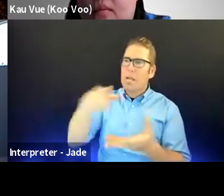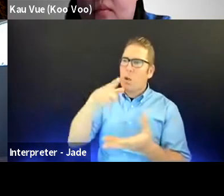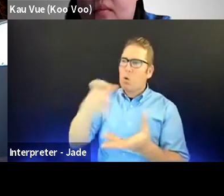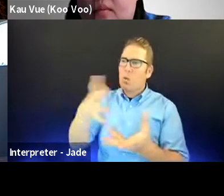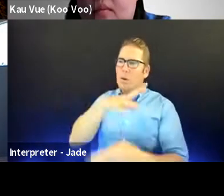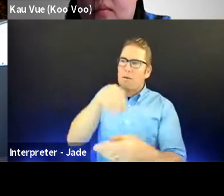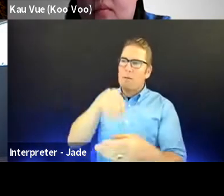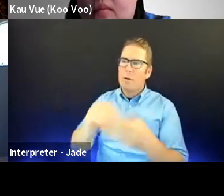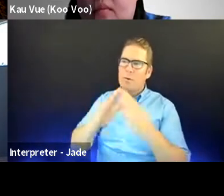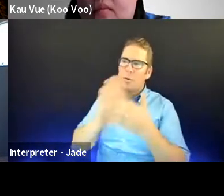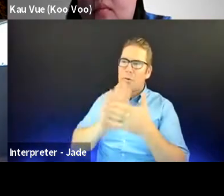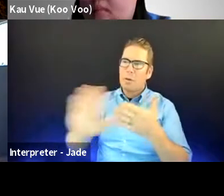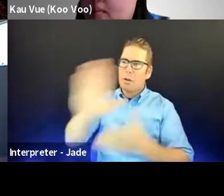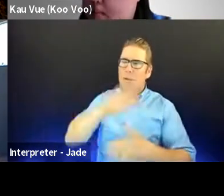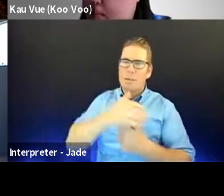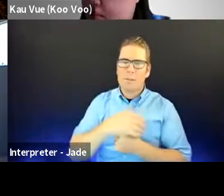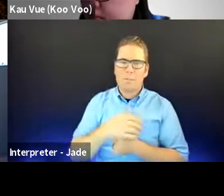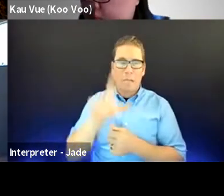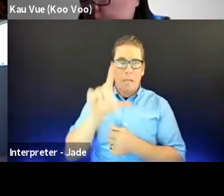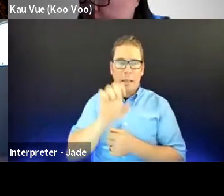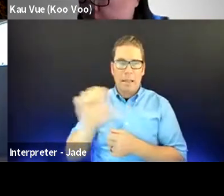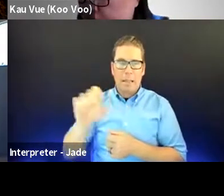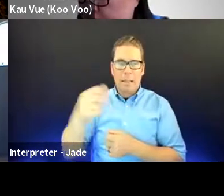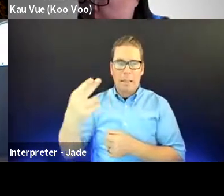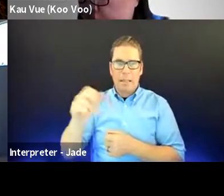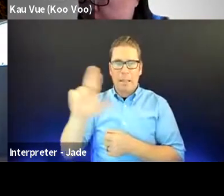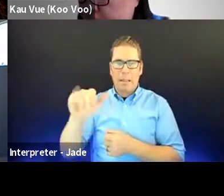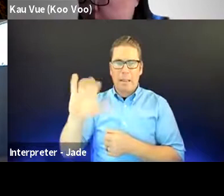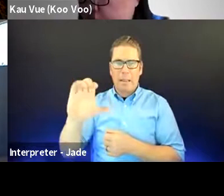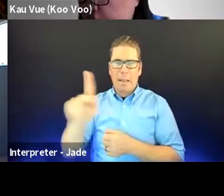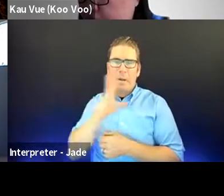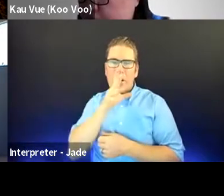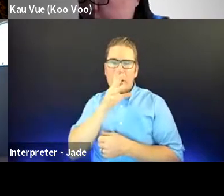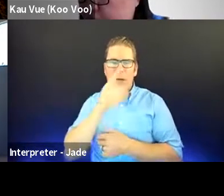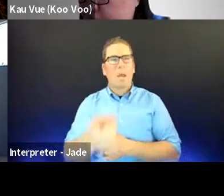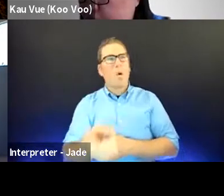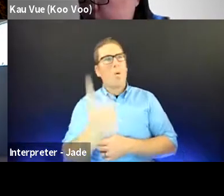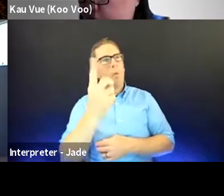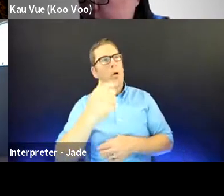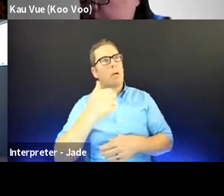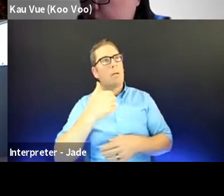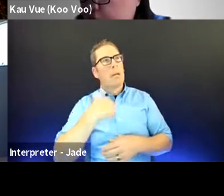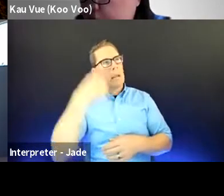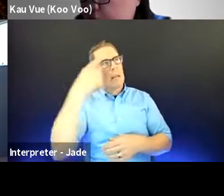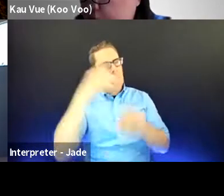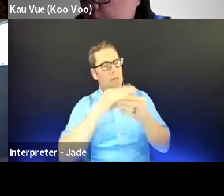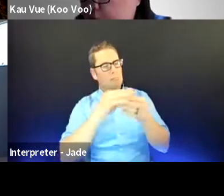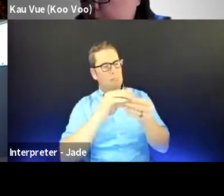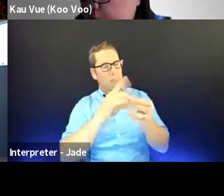So one thing I would say relates to what Debbie said, and that is to